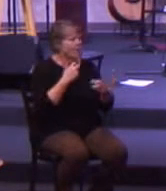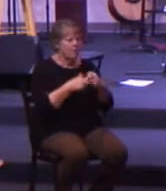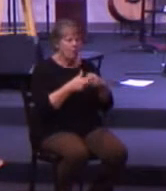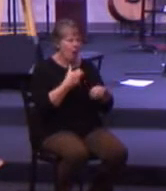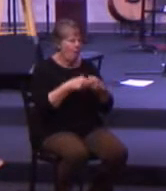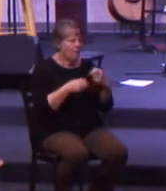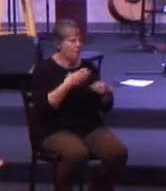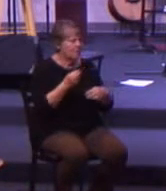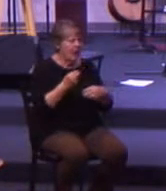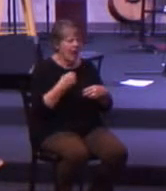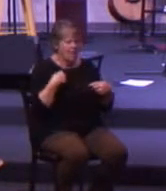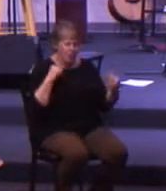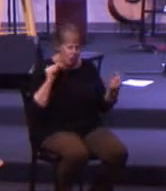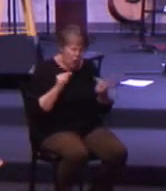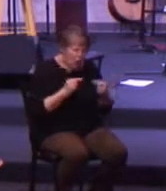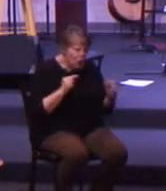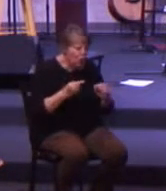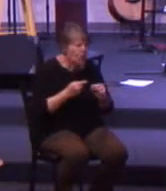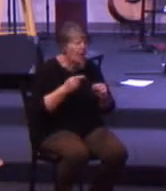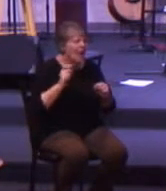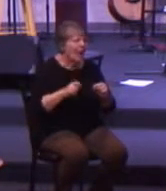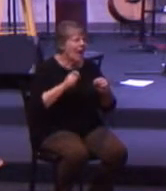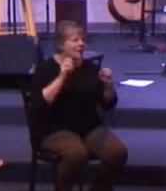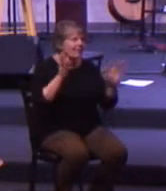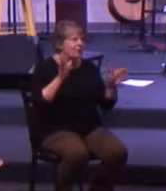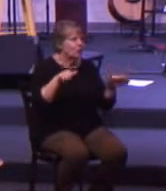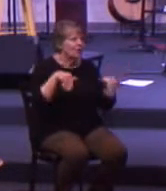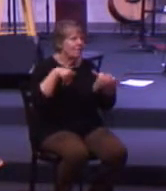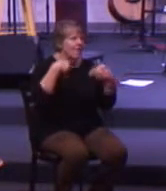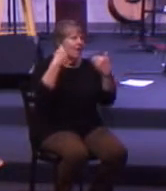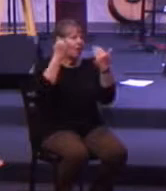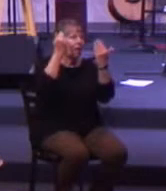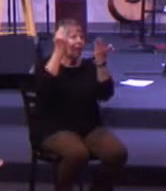that all up.